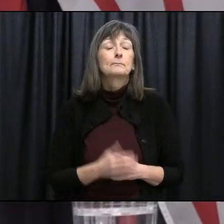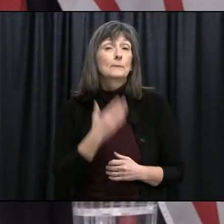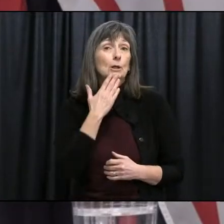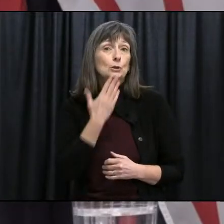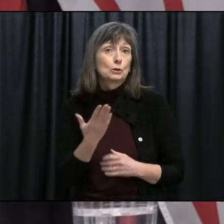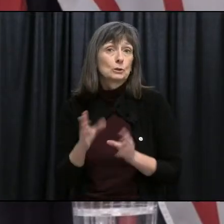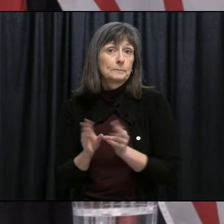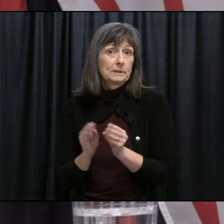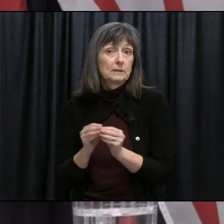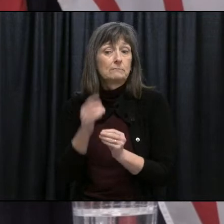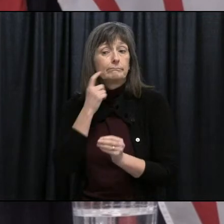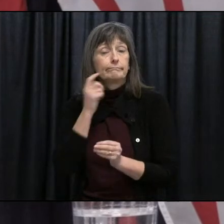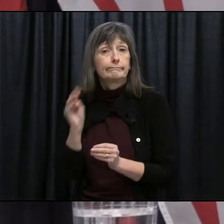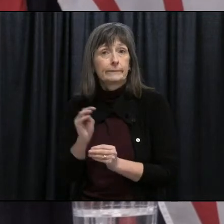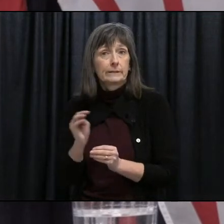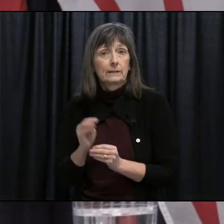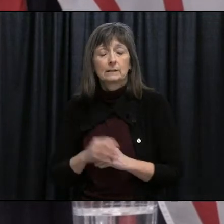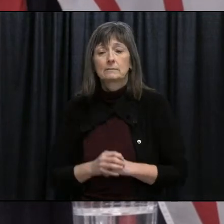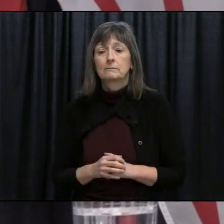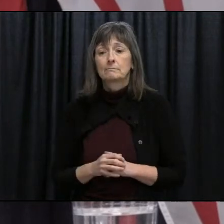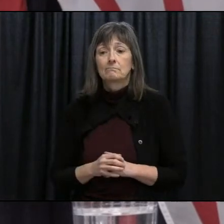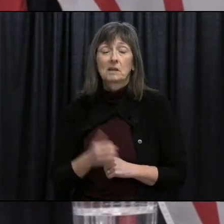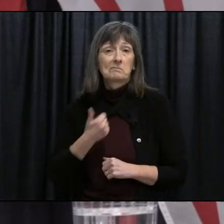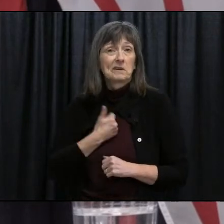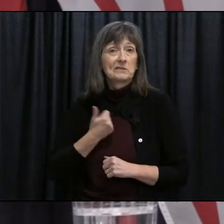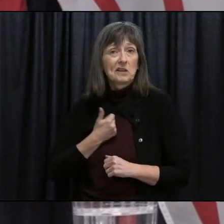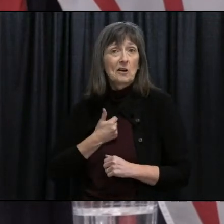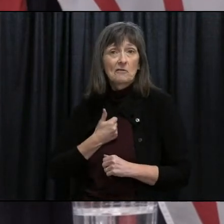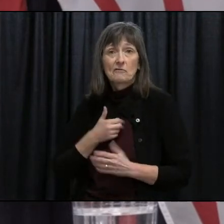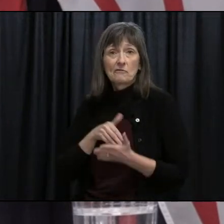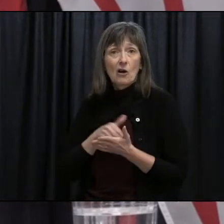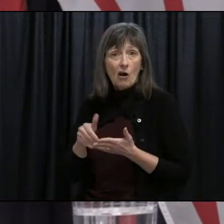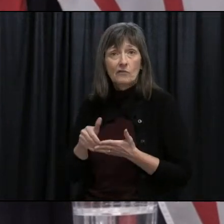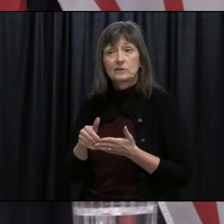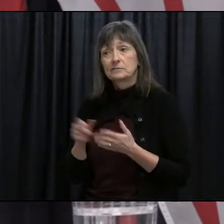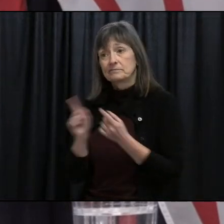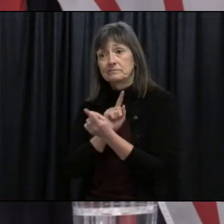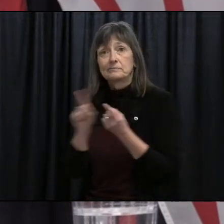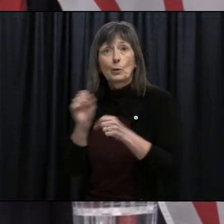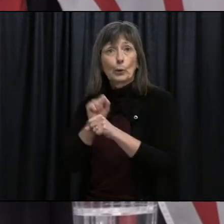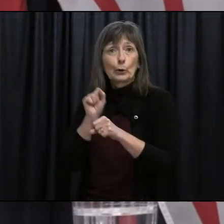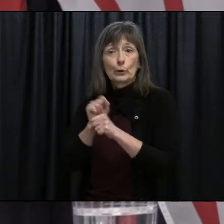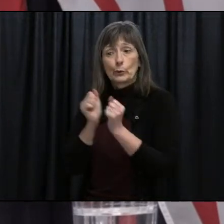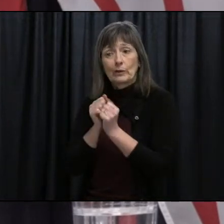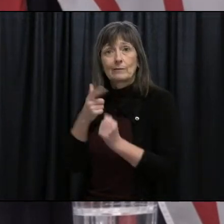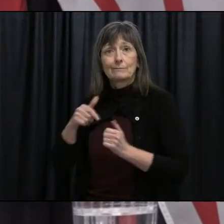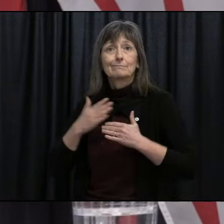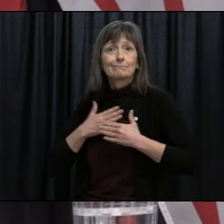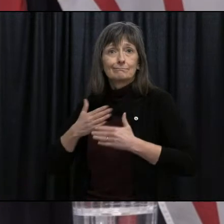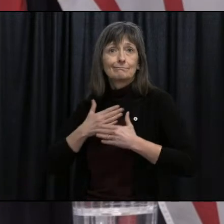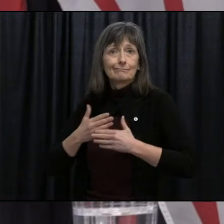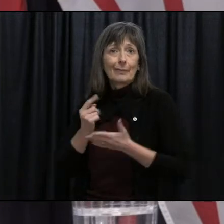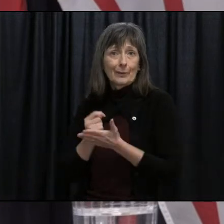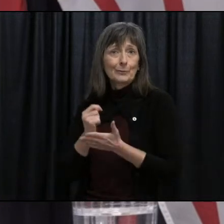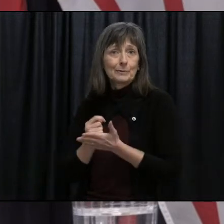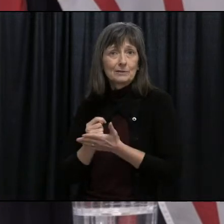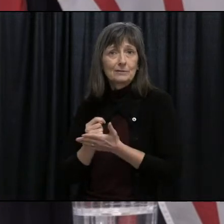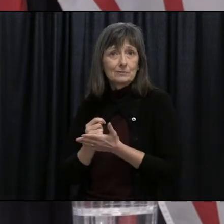meeting. Of course, I've worked with many respiratory therapists in the past and understand the importance they